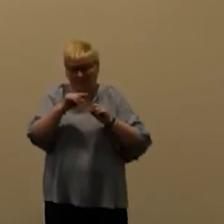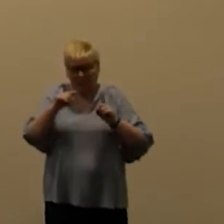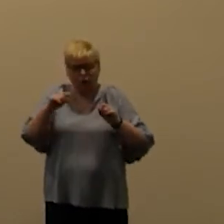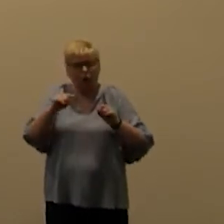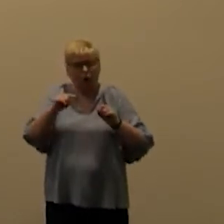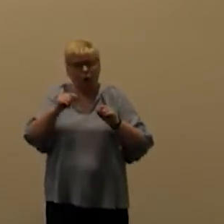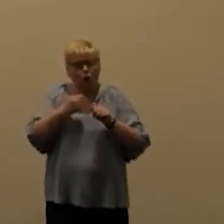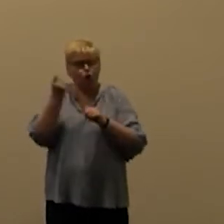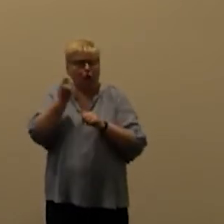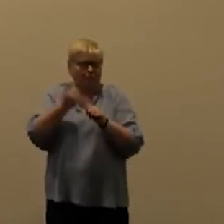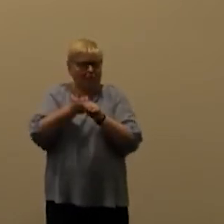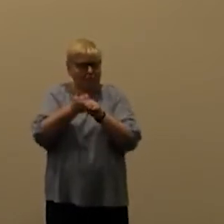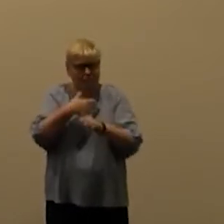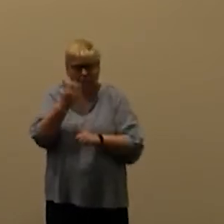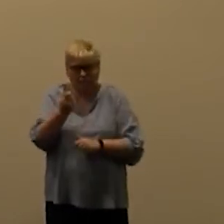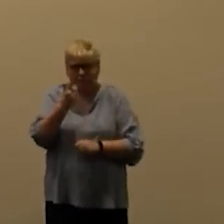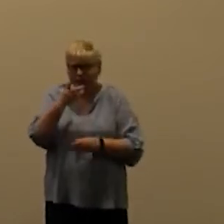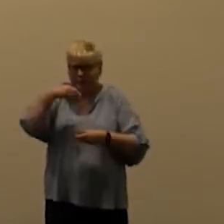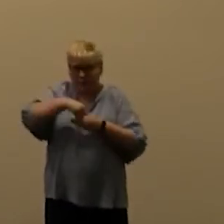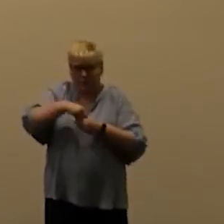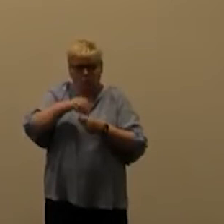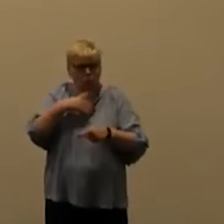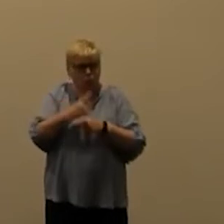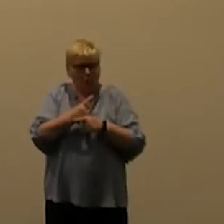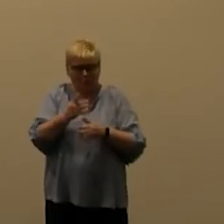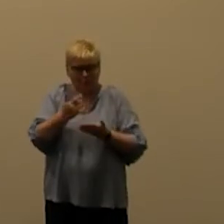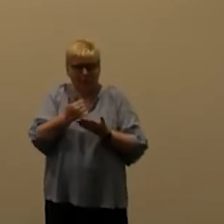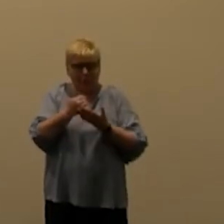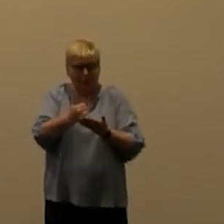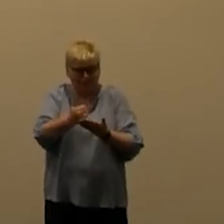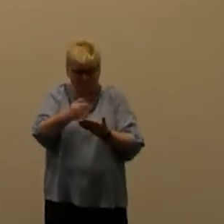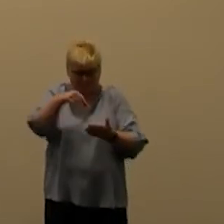service. And within that, it's all about help. And